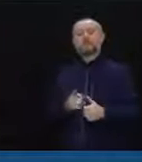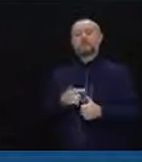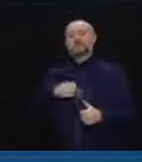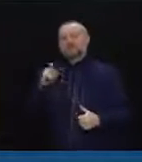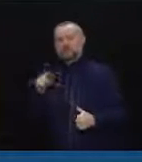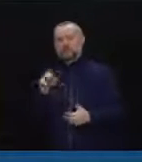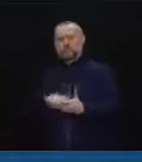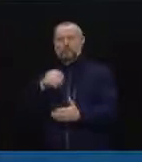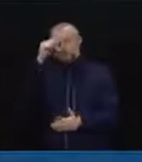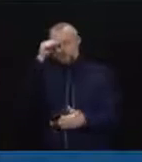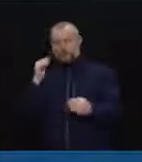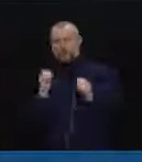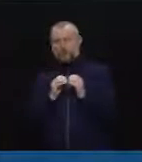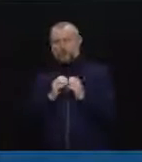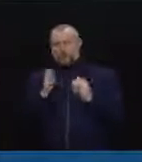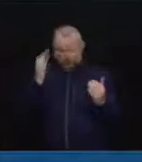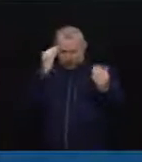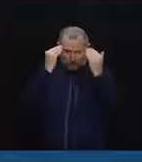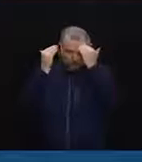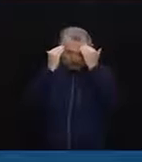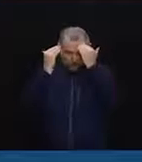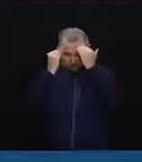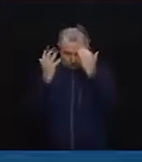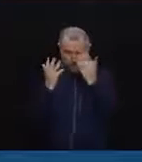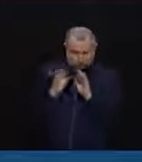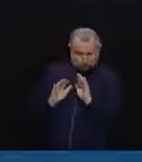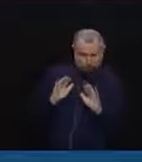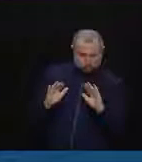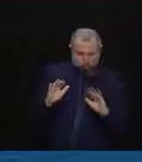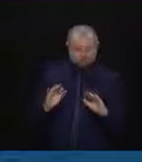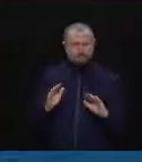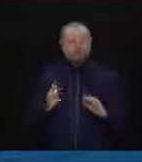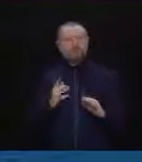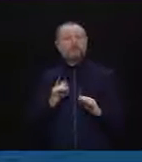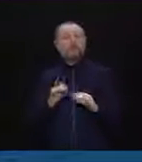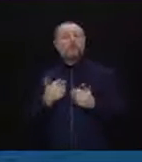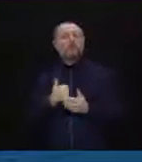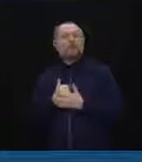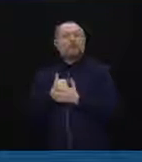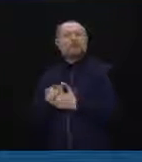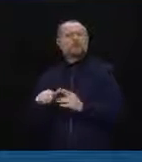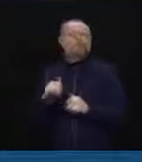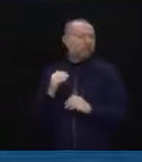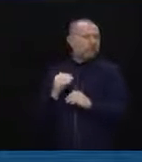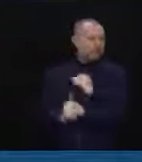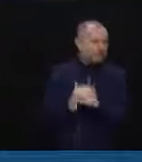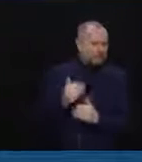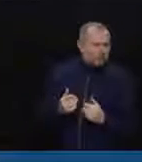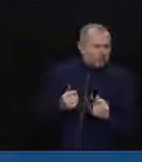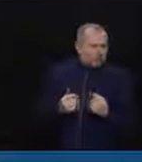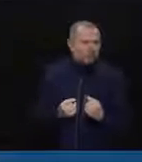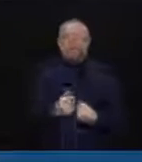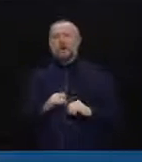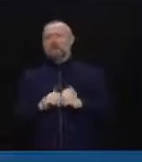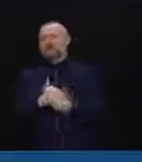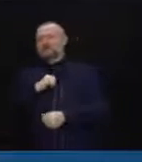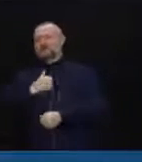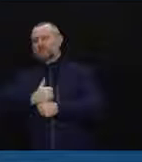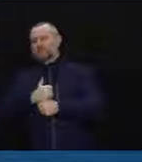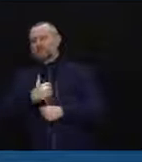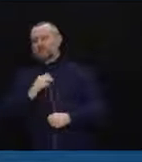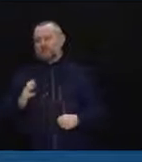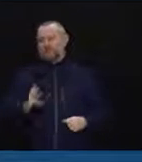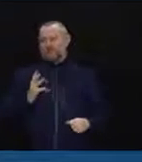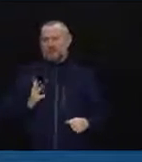And among the things that will aid this process is establishing formal case definitions so that clinicians